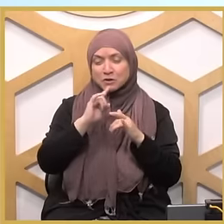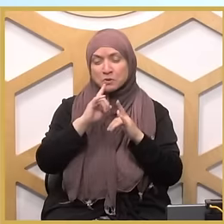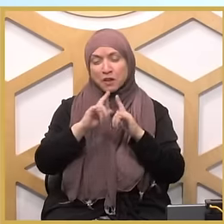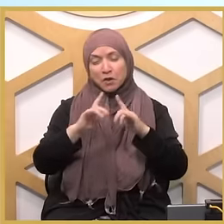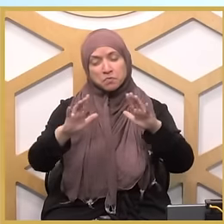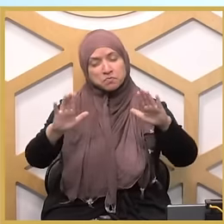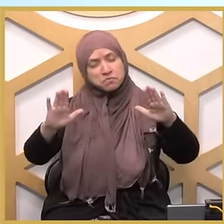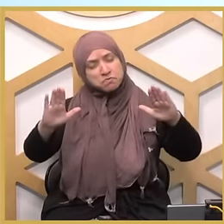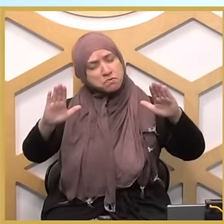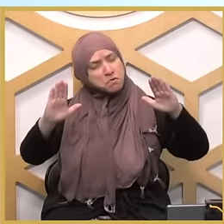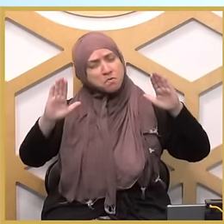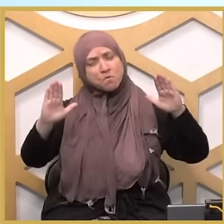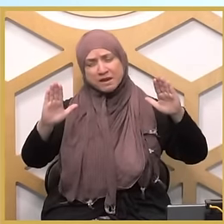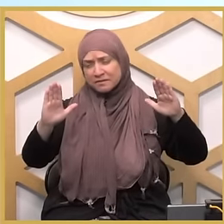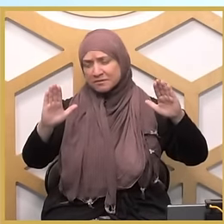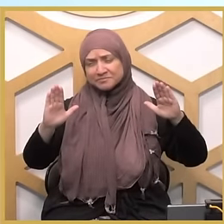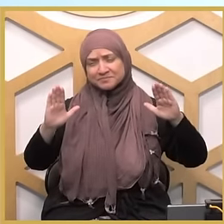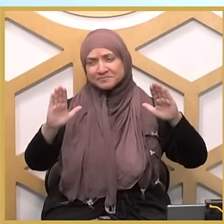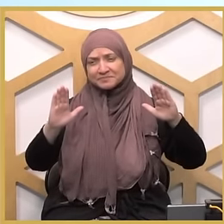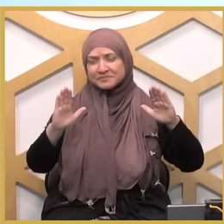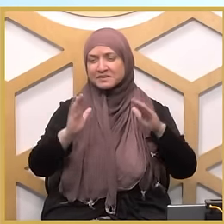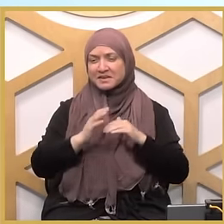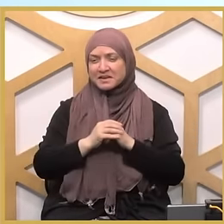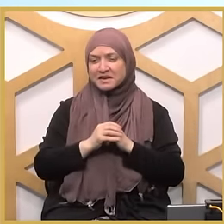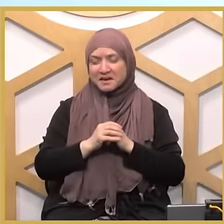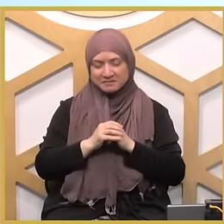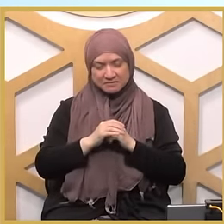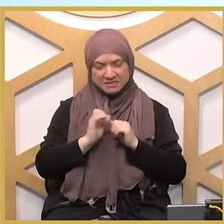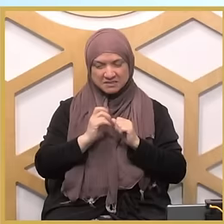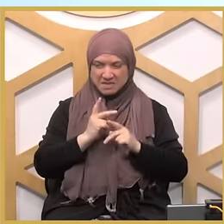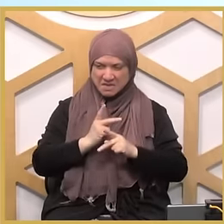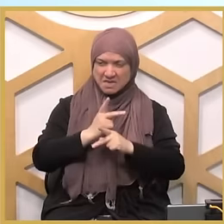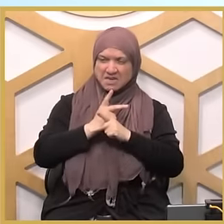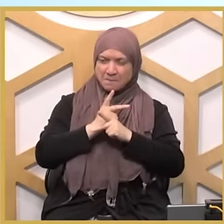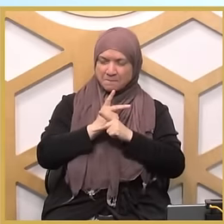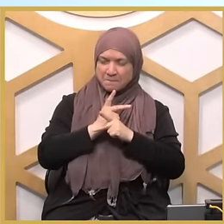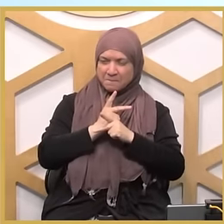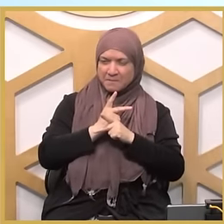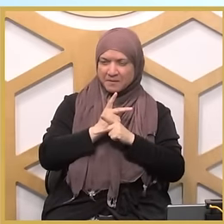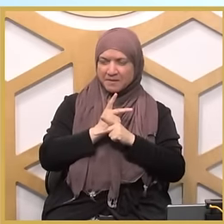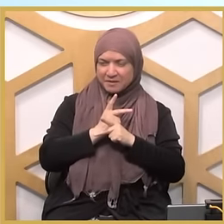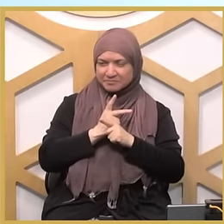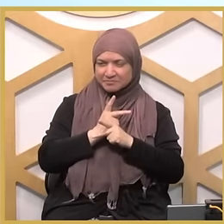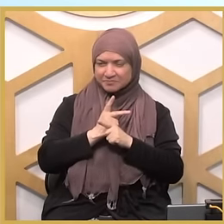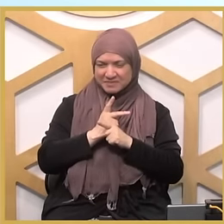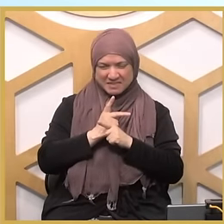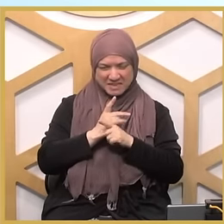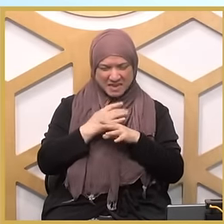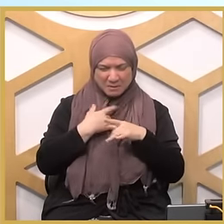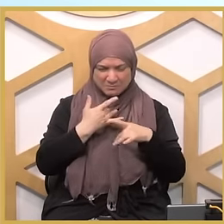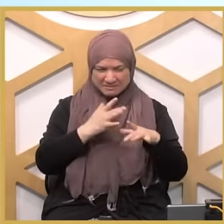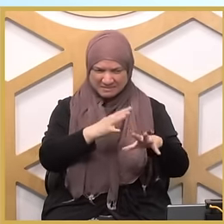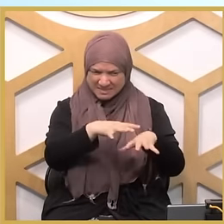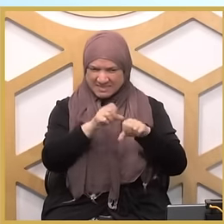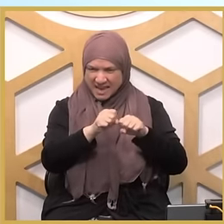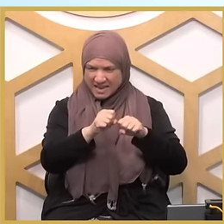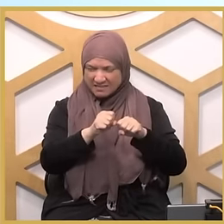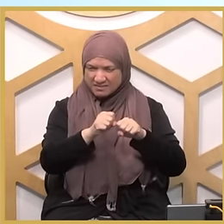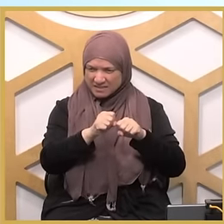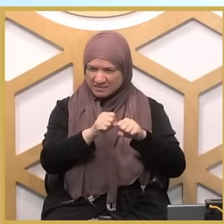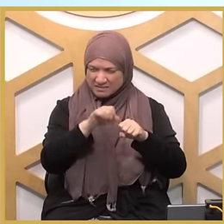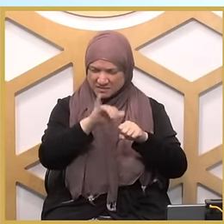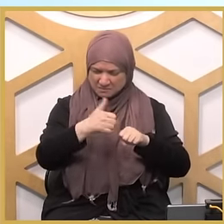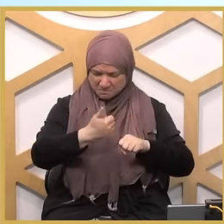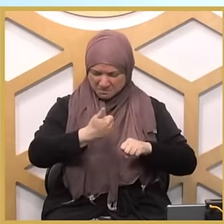subhanahu wa ta'ala. The worst thing you can lose in sin is Allah subhanahu wa ta'ala himself. Uh-huh. And so when you're talking about losing